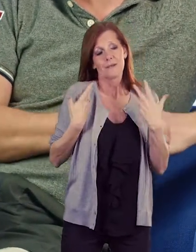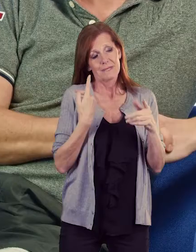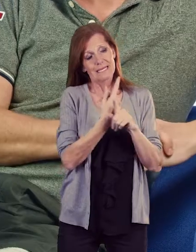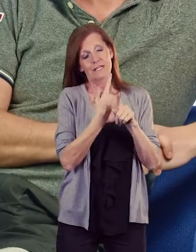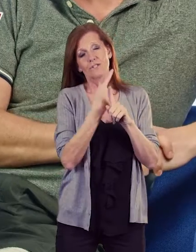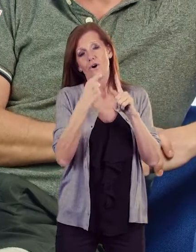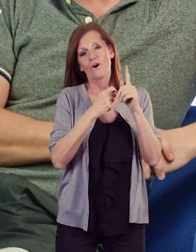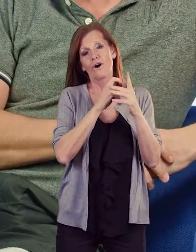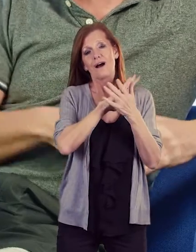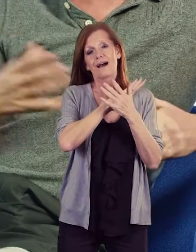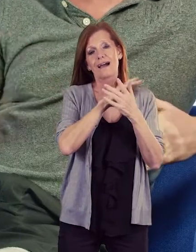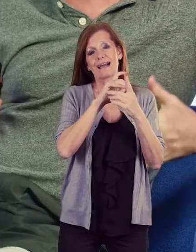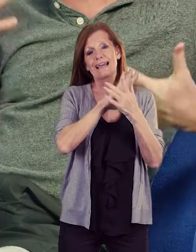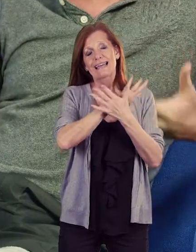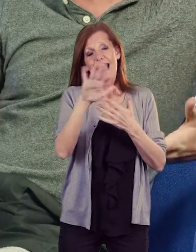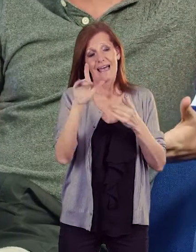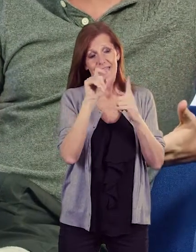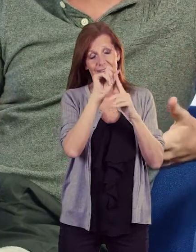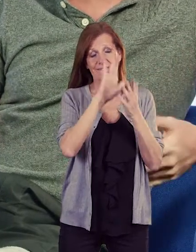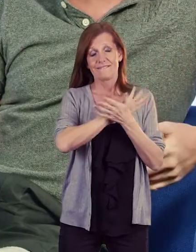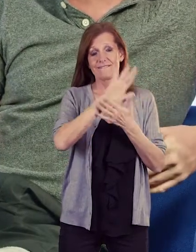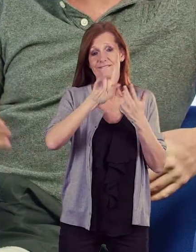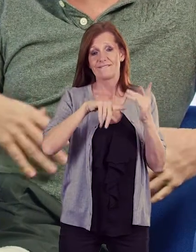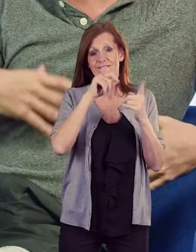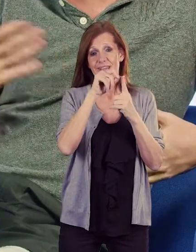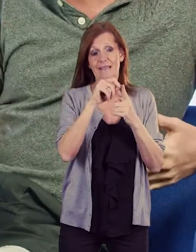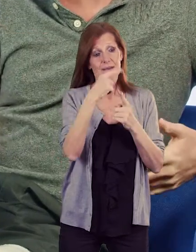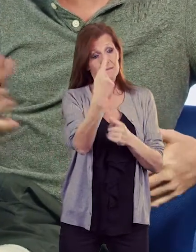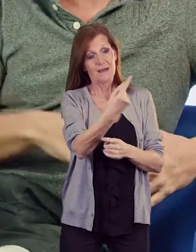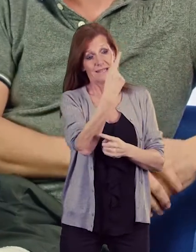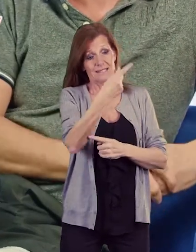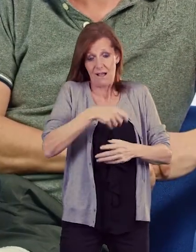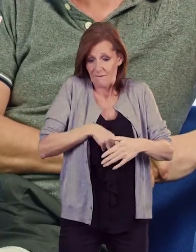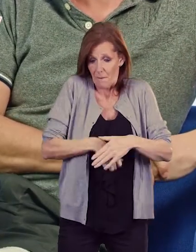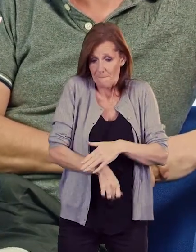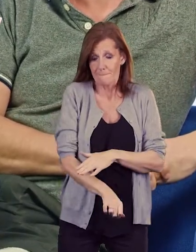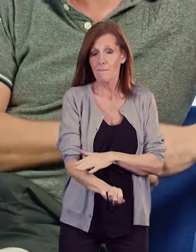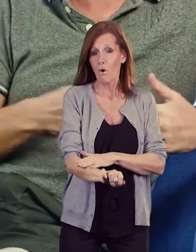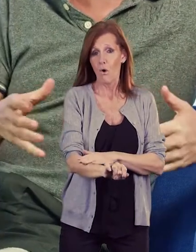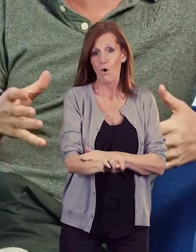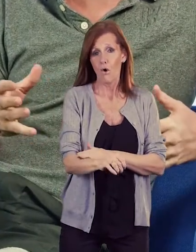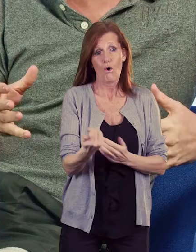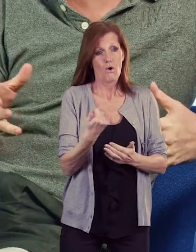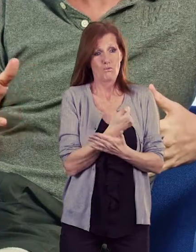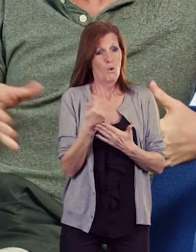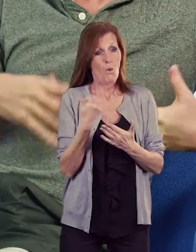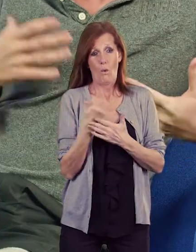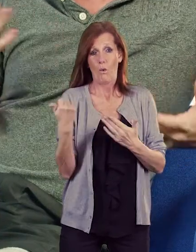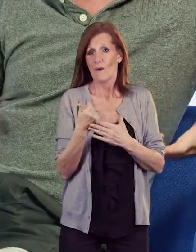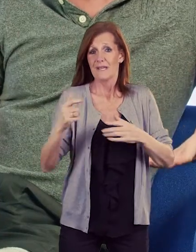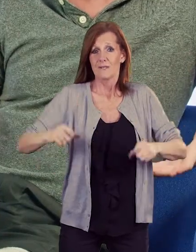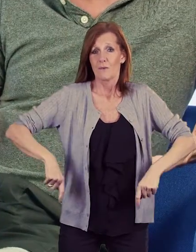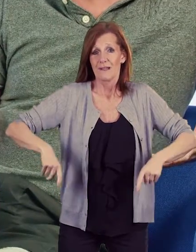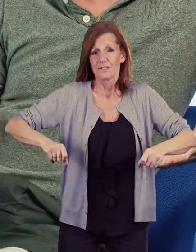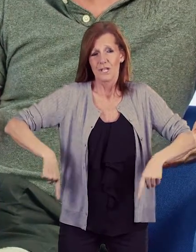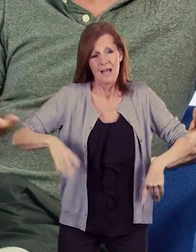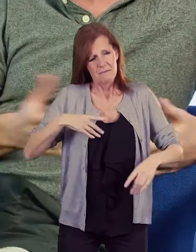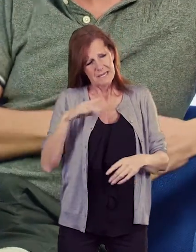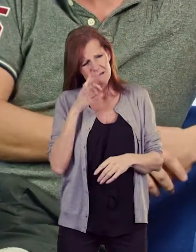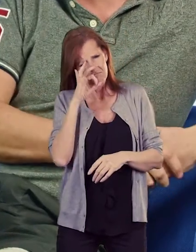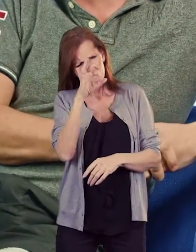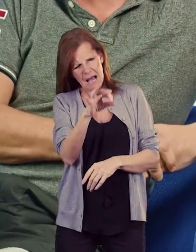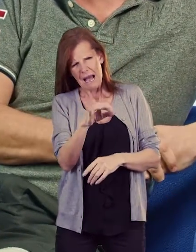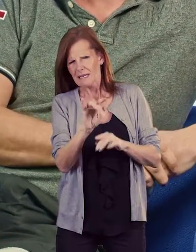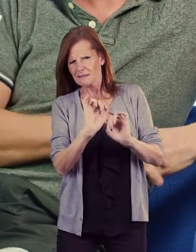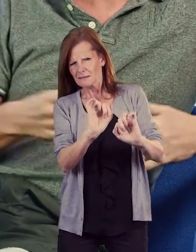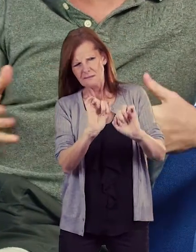Kath Phillips. Now, Kath is a wheelchair user, and she's always been a wheelchair user, and I'm keen to find out what problems she's